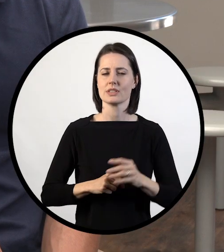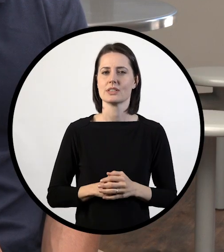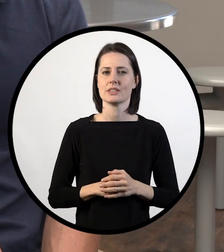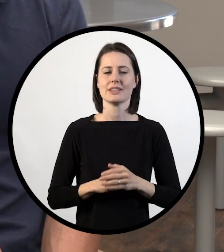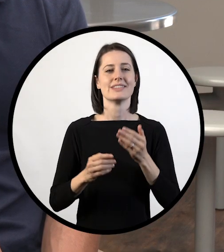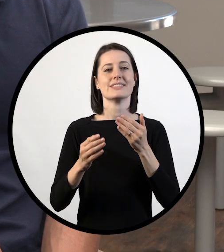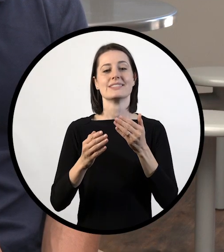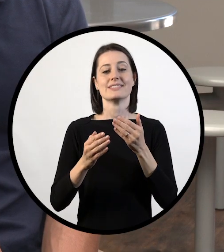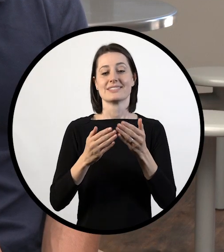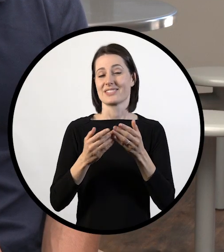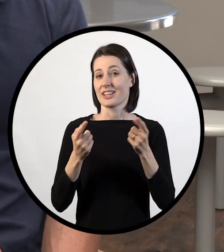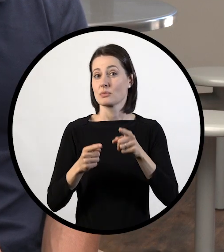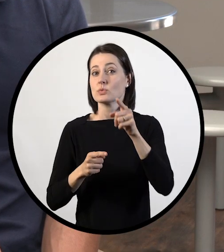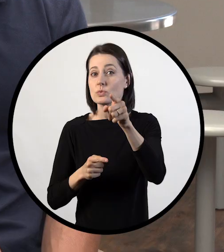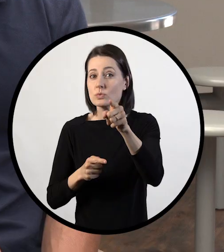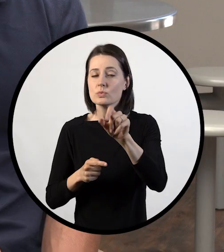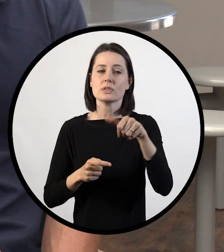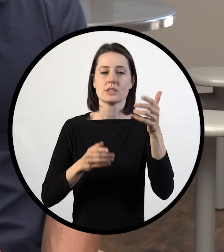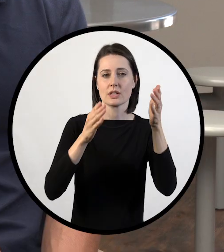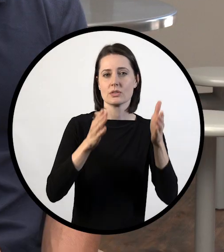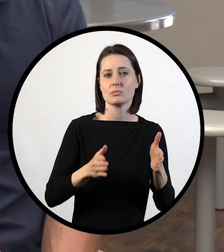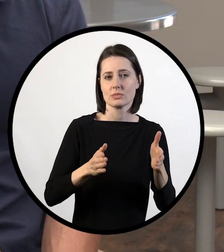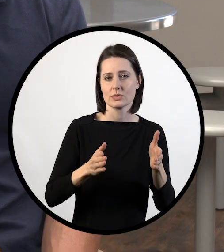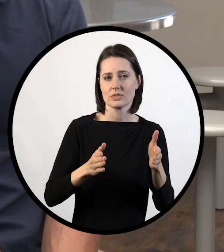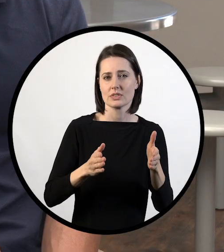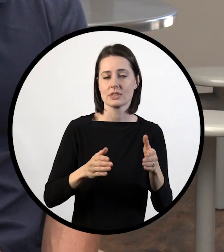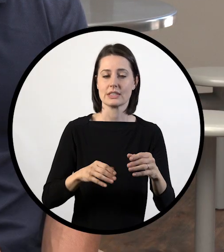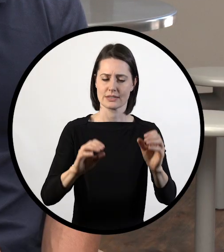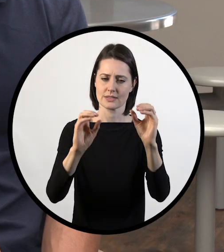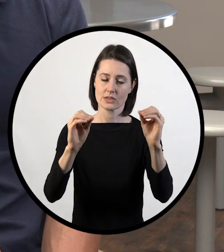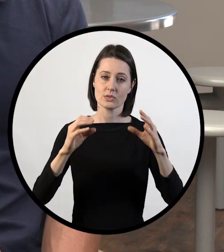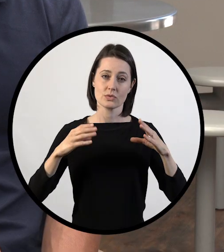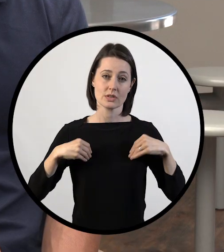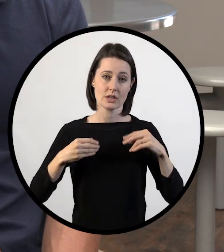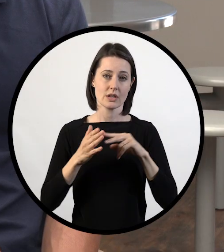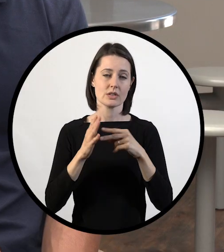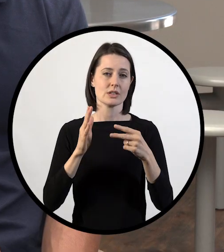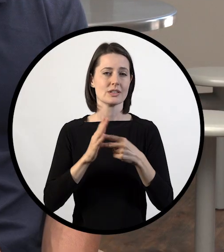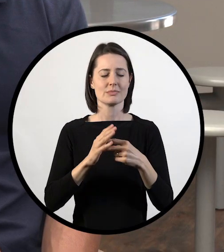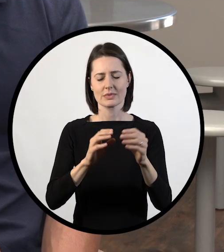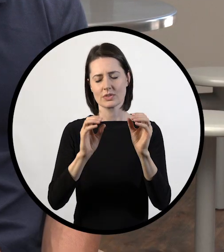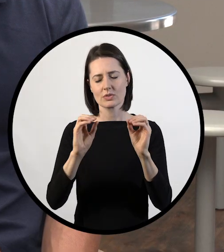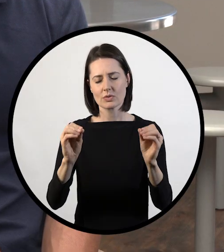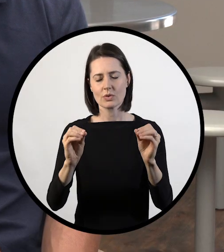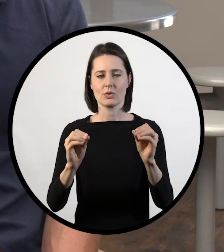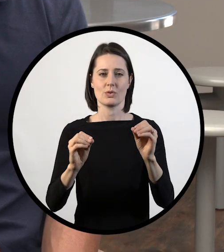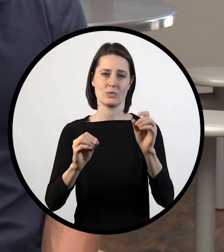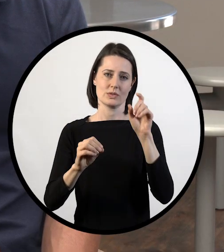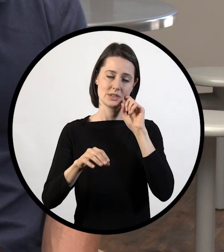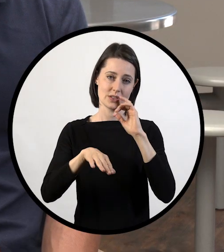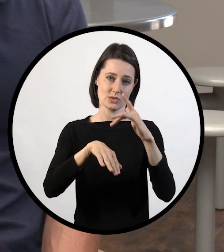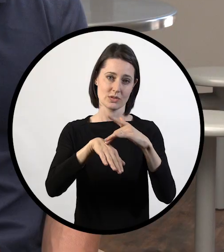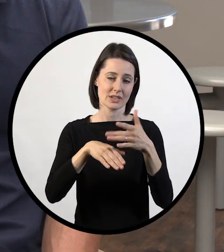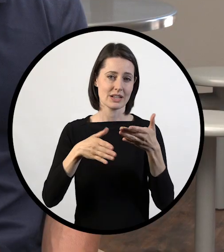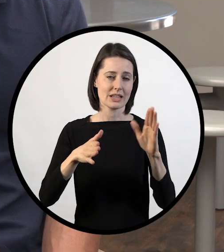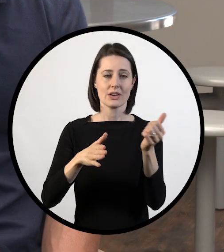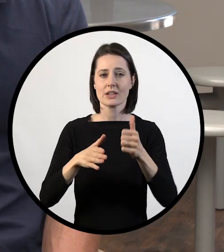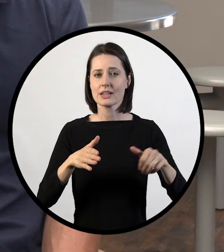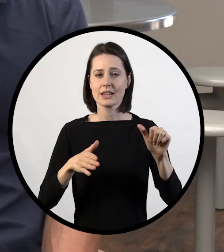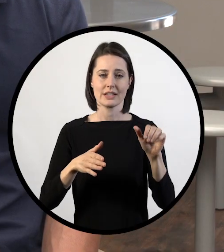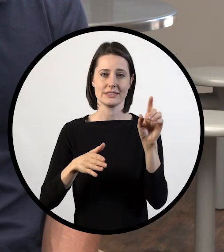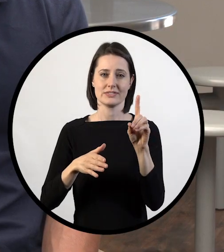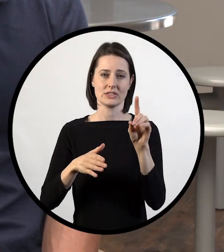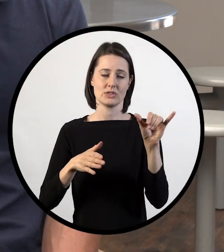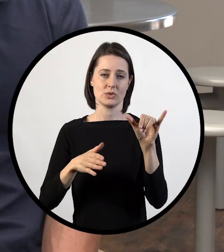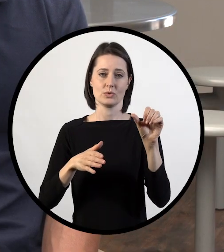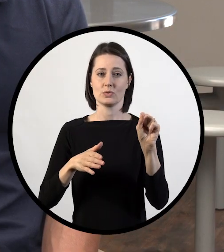how to report it, whether it's happening to you or someone else. Zero tolerance means that there is no sexual contact